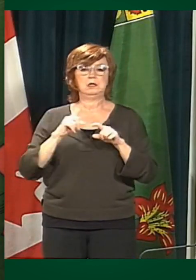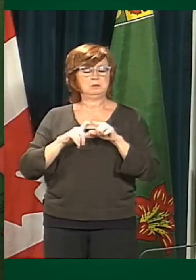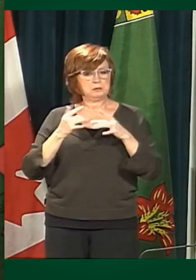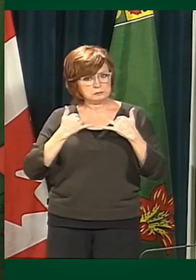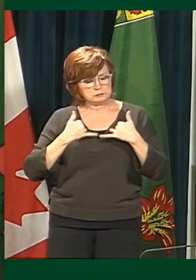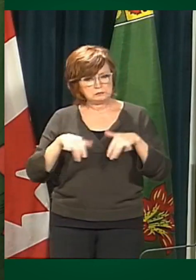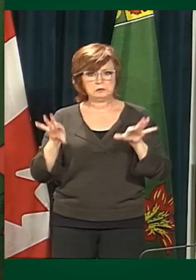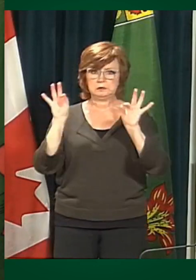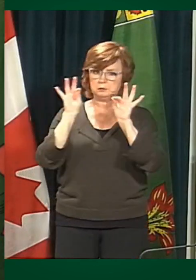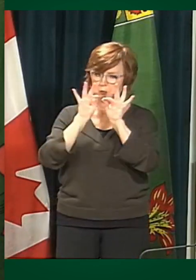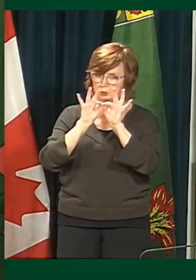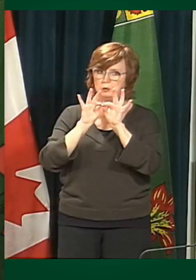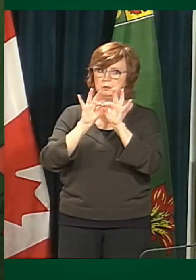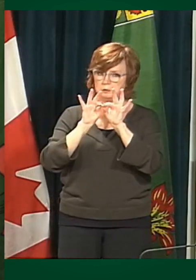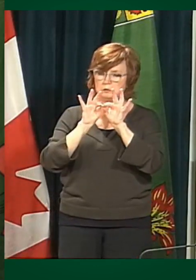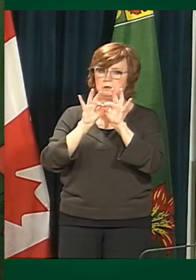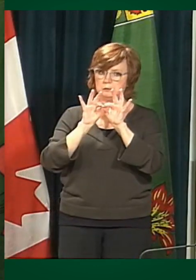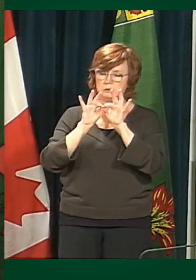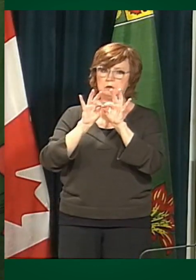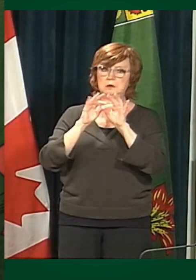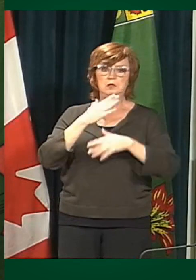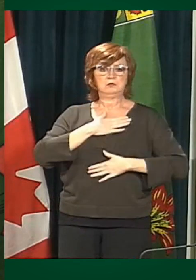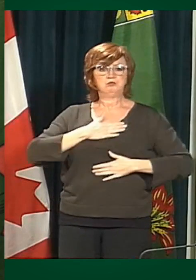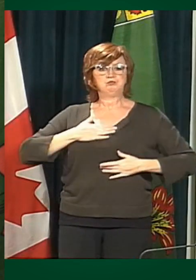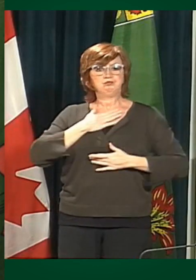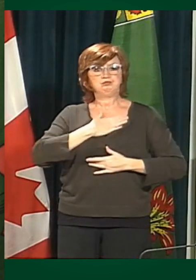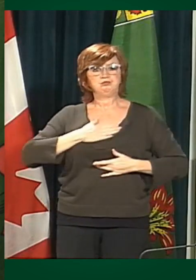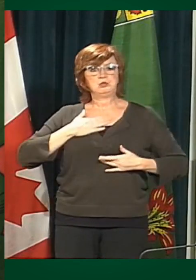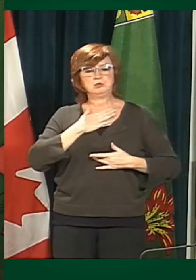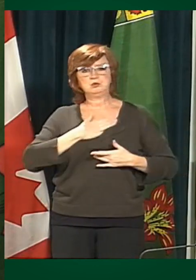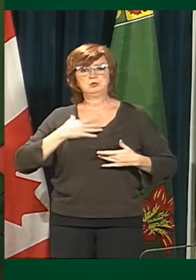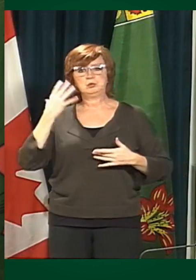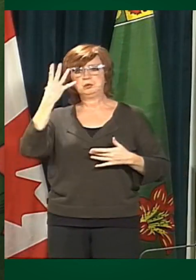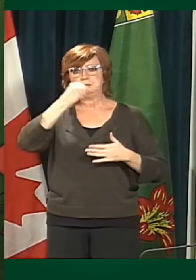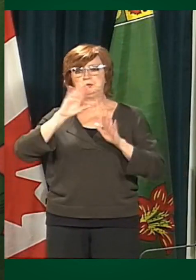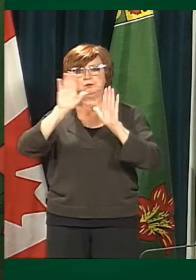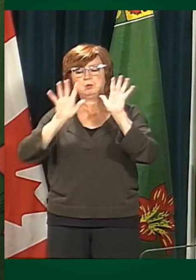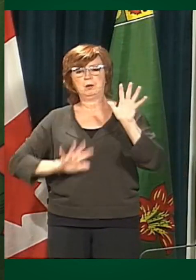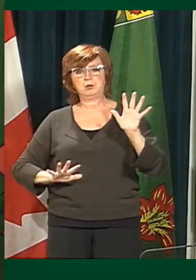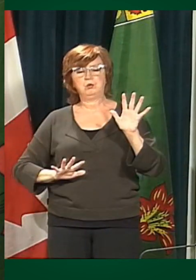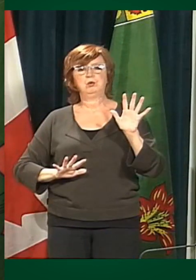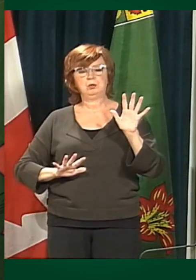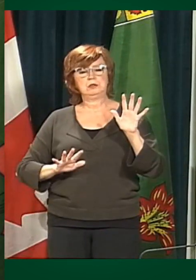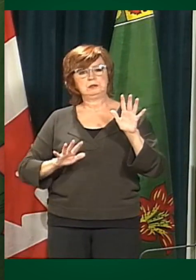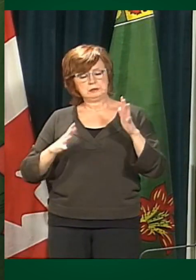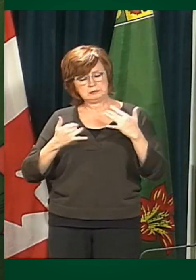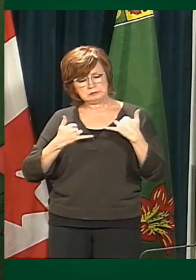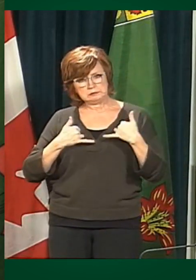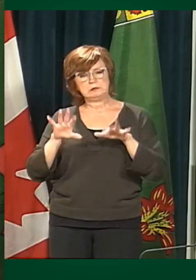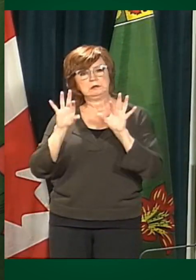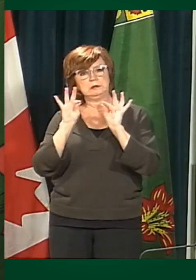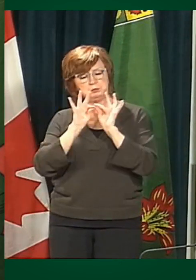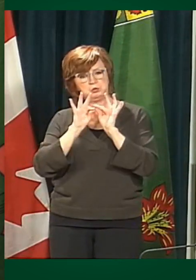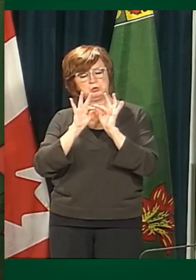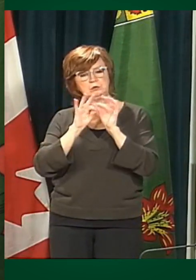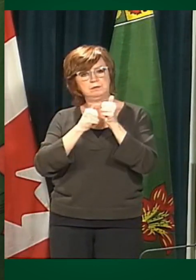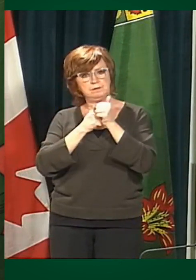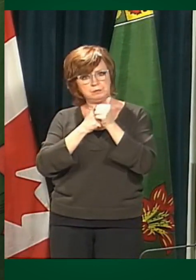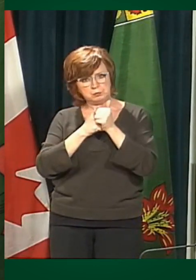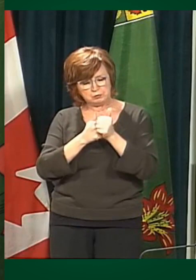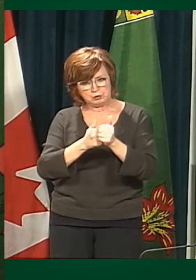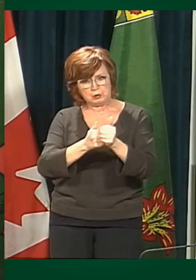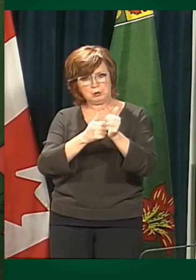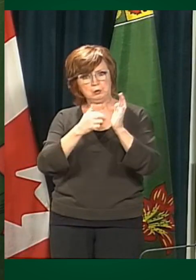as we are out and about, to just maintain some of those key measures that have served us so well. So